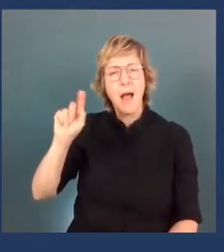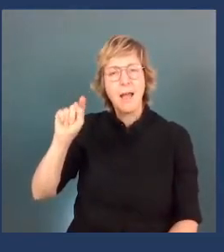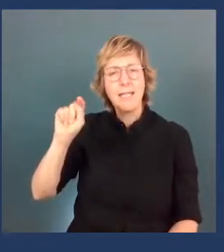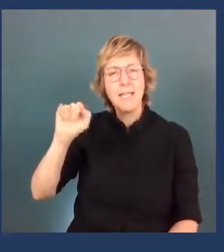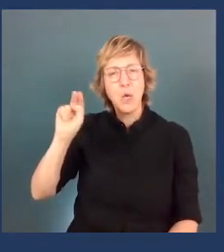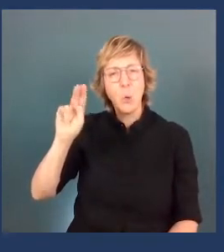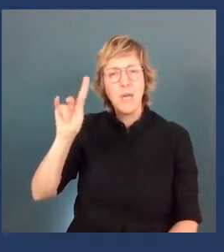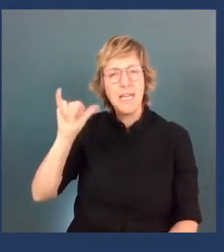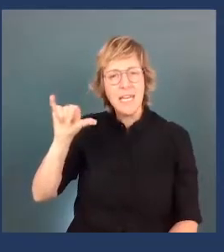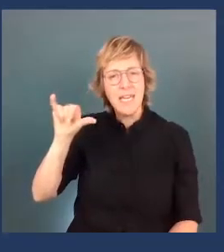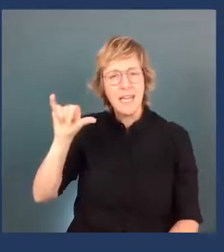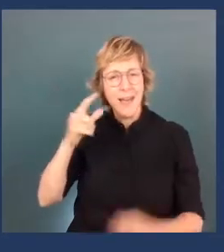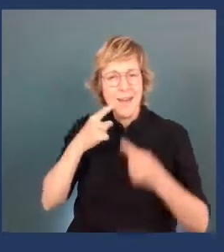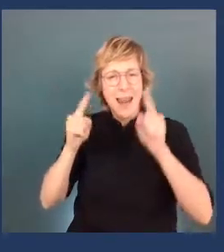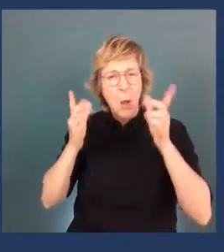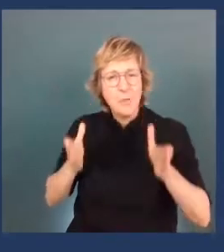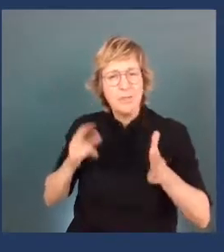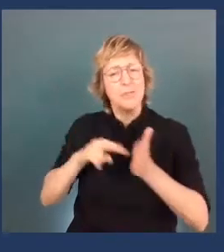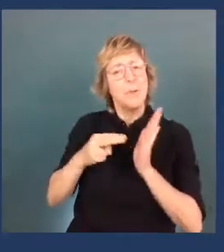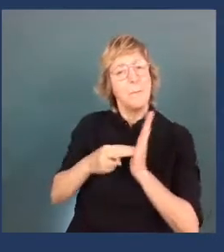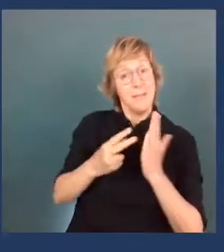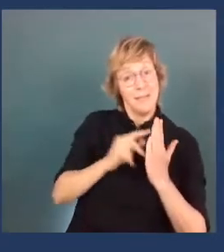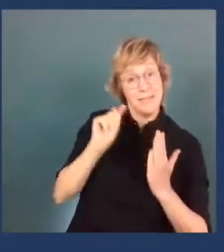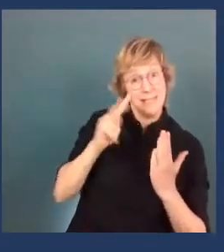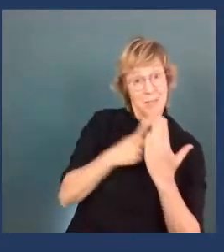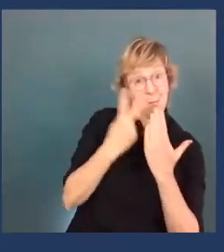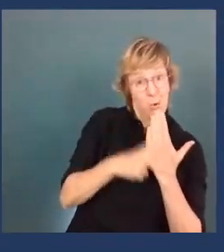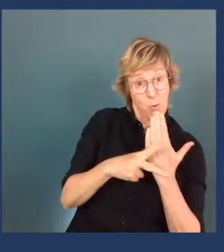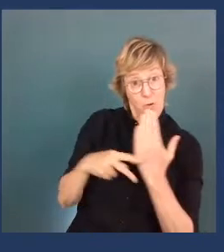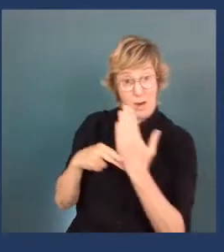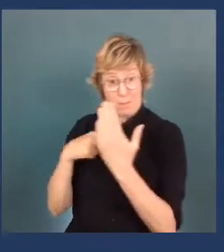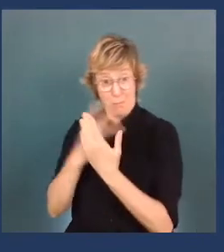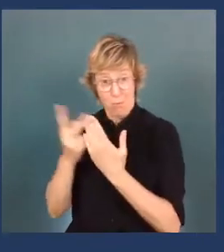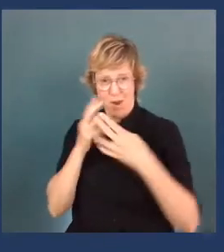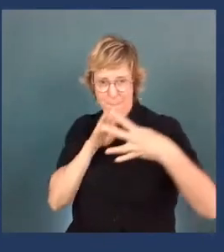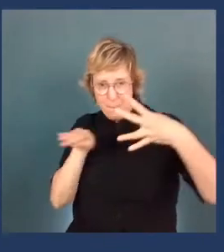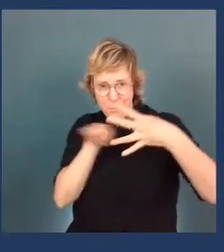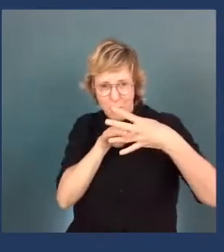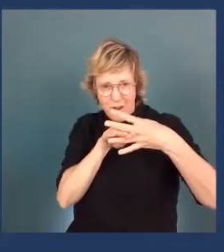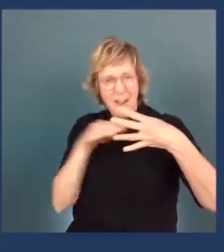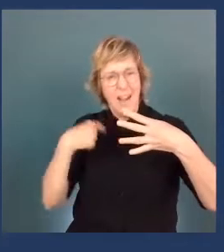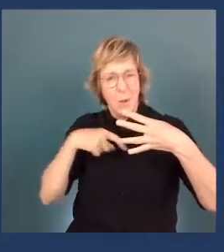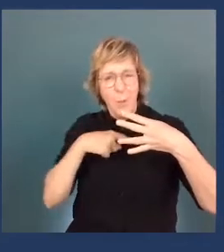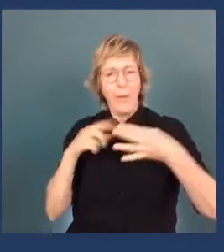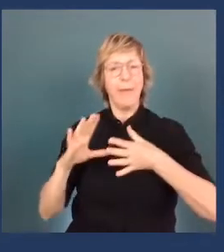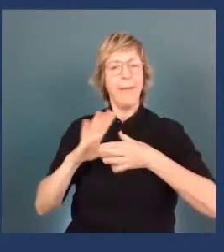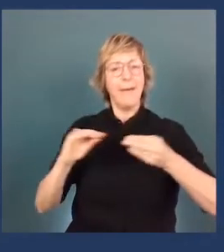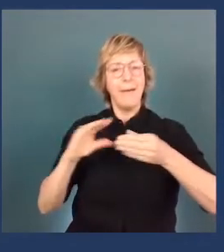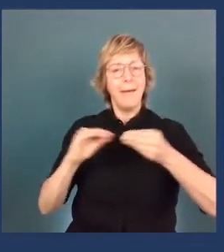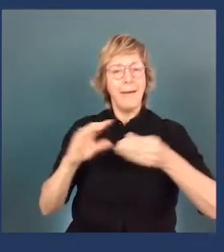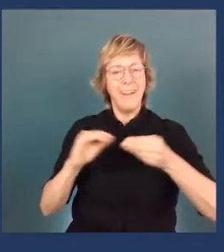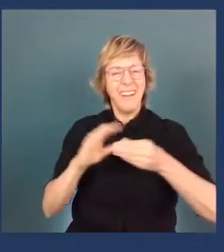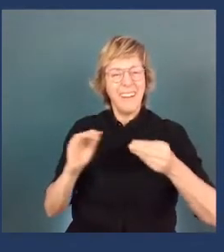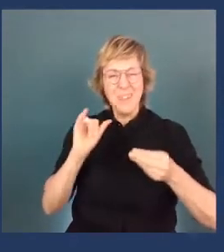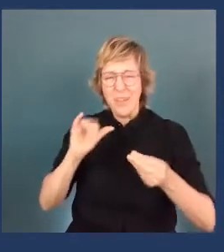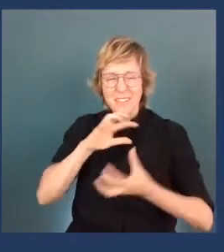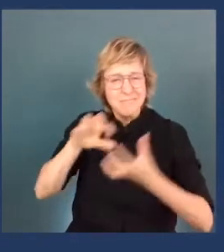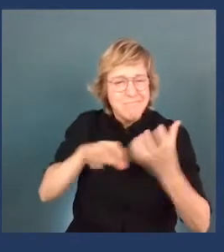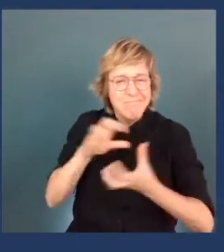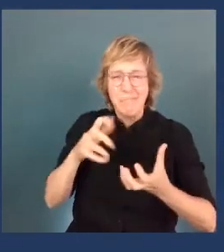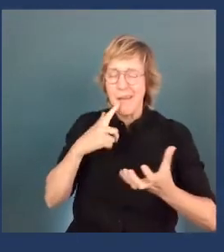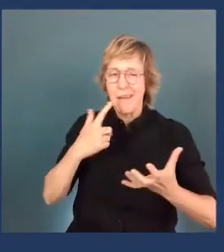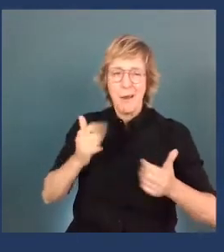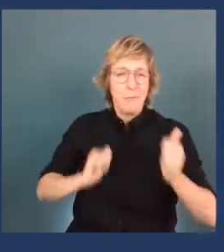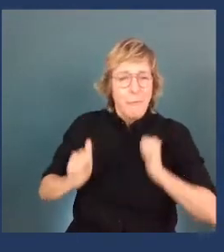television between the programmes. So that's a mix of creative and technical and marketing and editorial